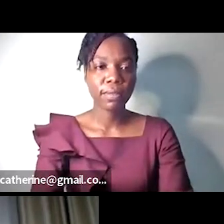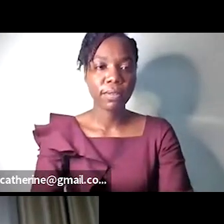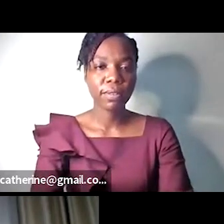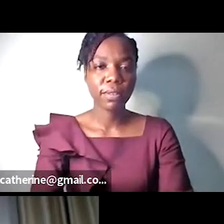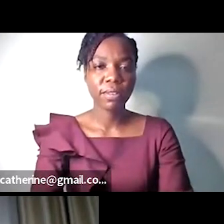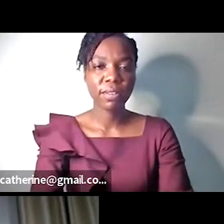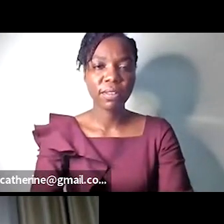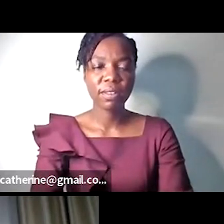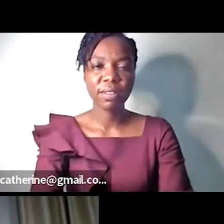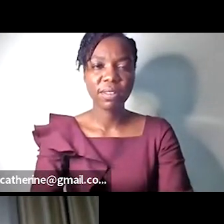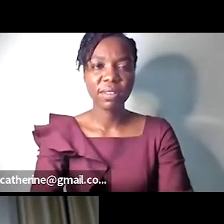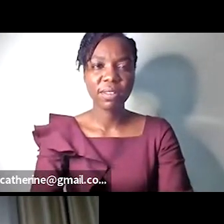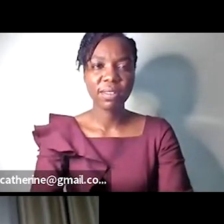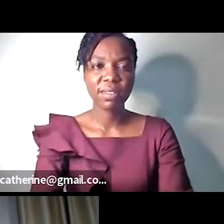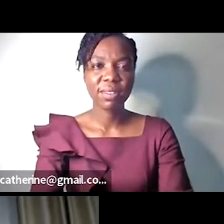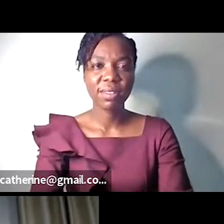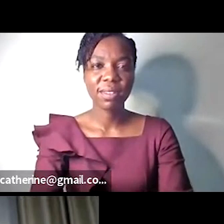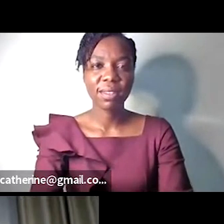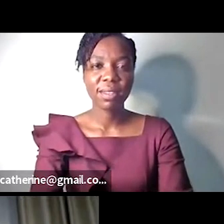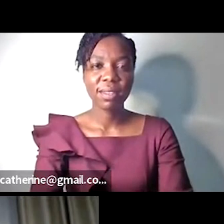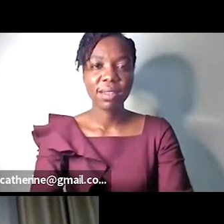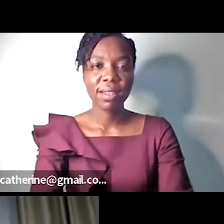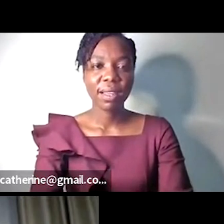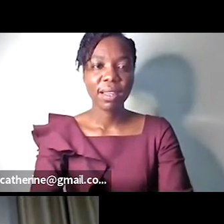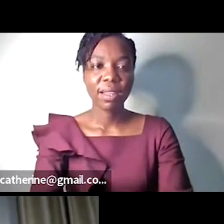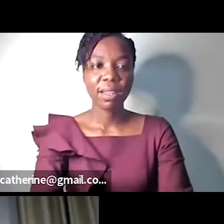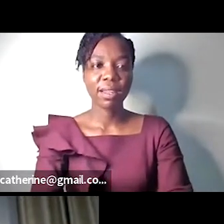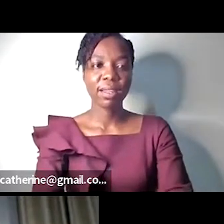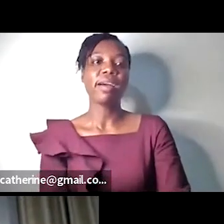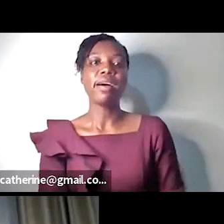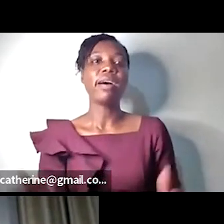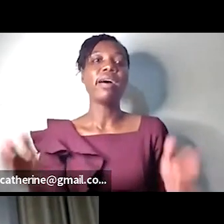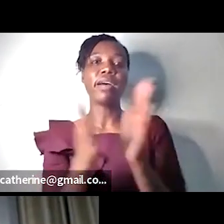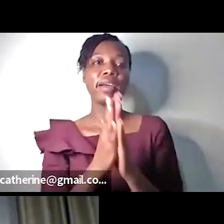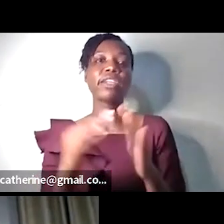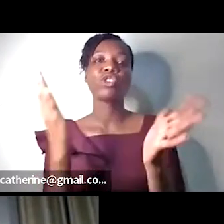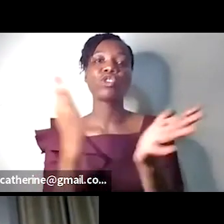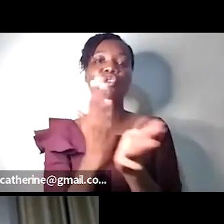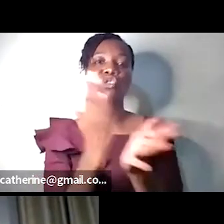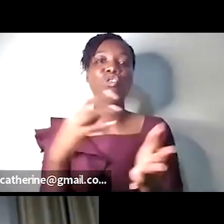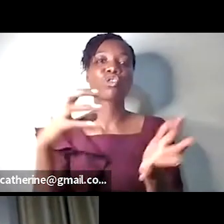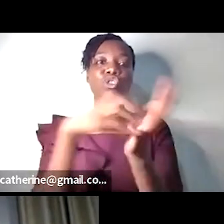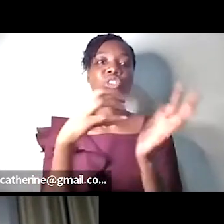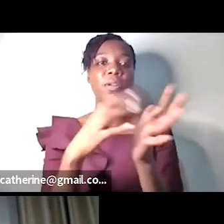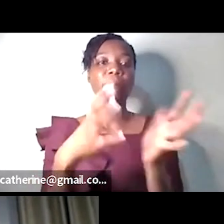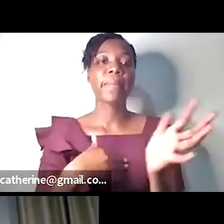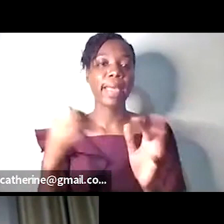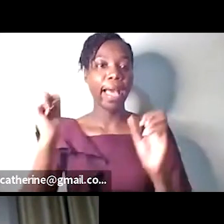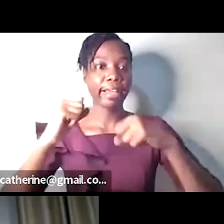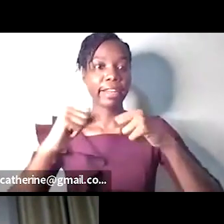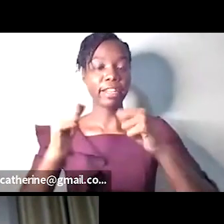not necessarily any other person's. And those are real situations. I agree with you. But now,